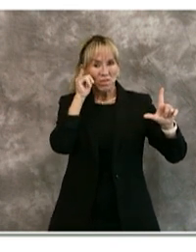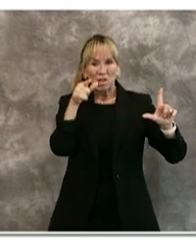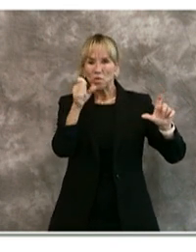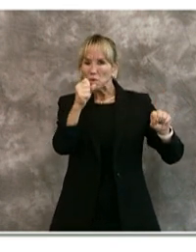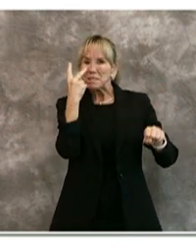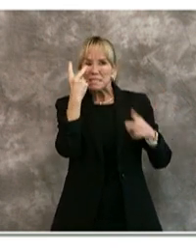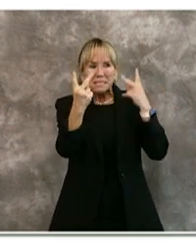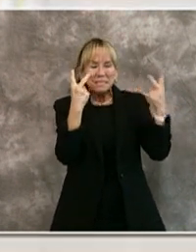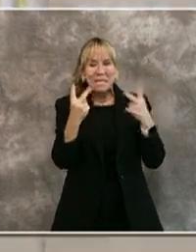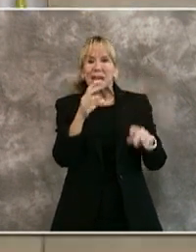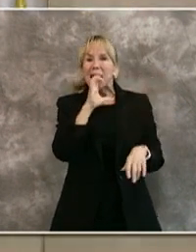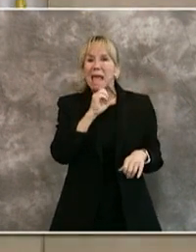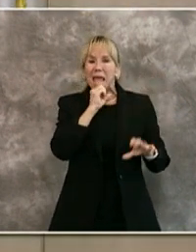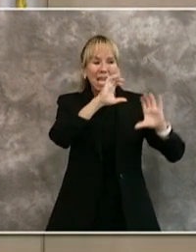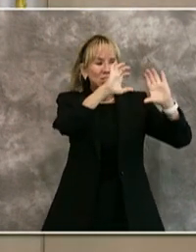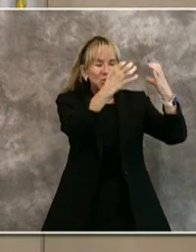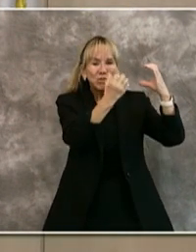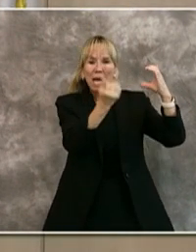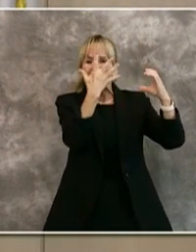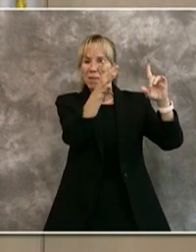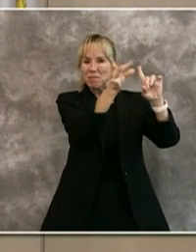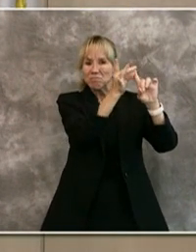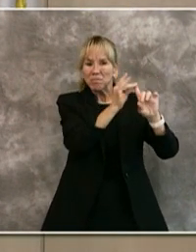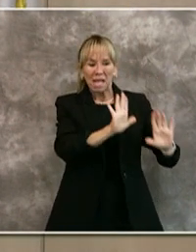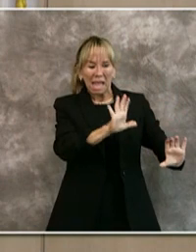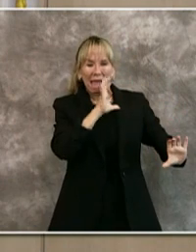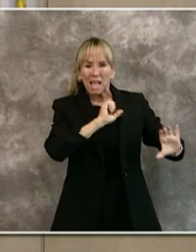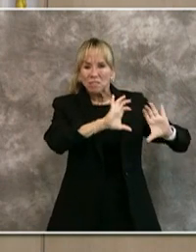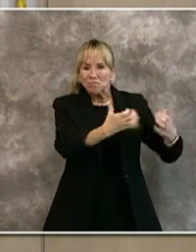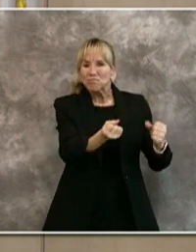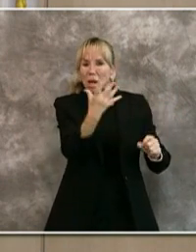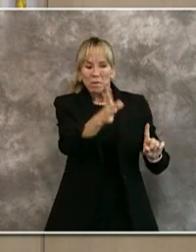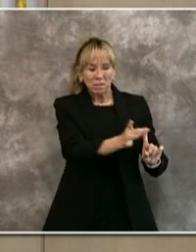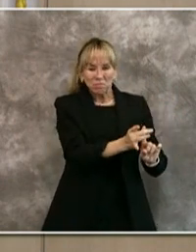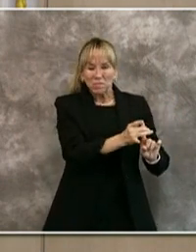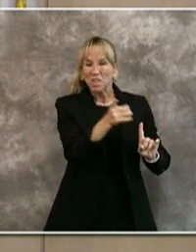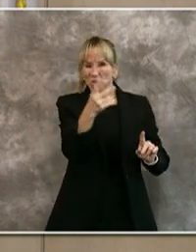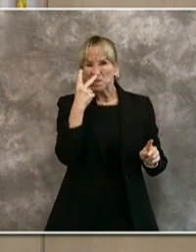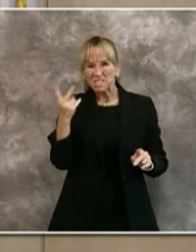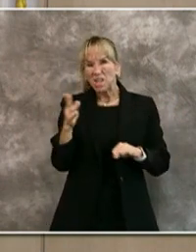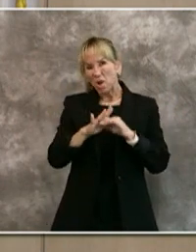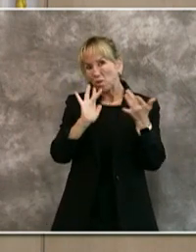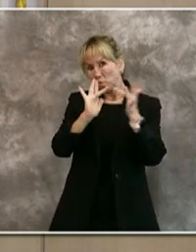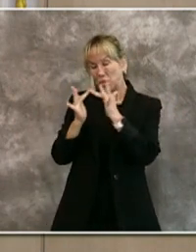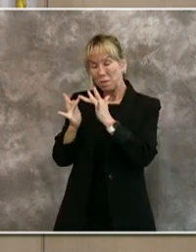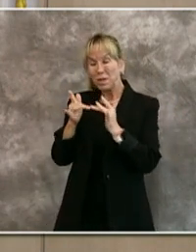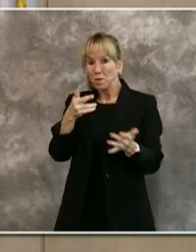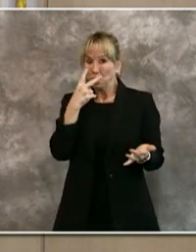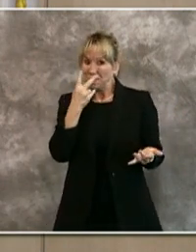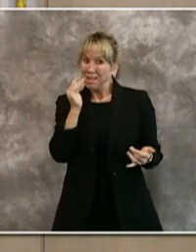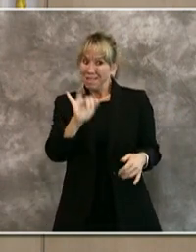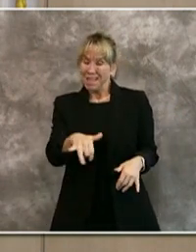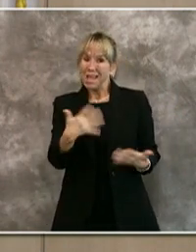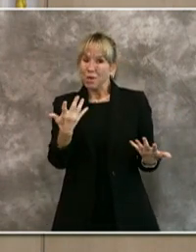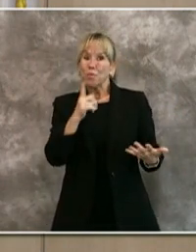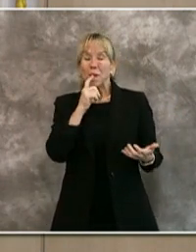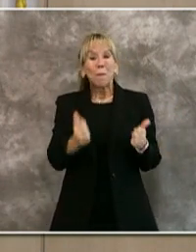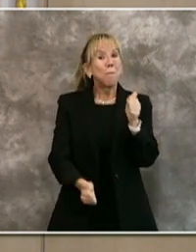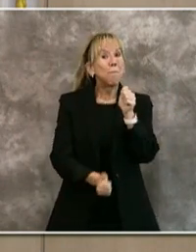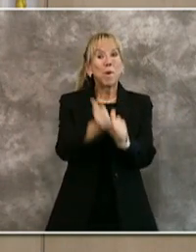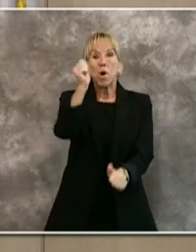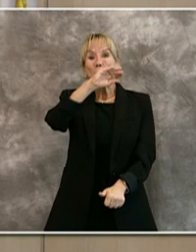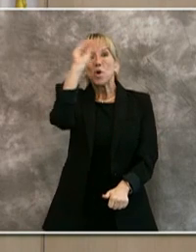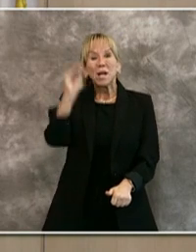cases by age group. So you will see that in that particular document, the largest number of cases are